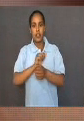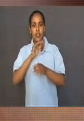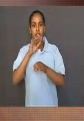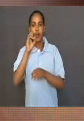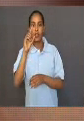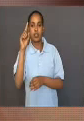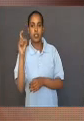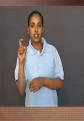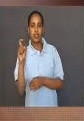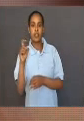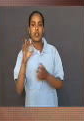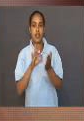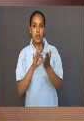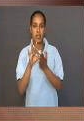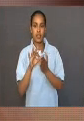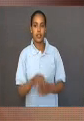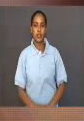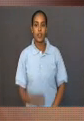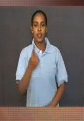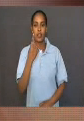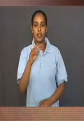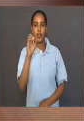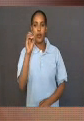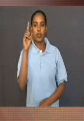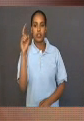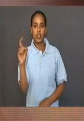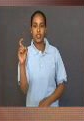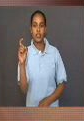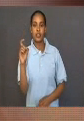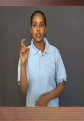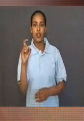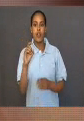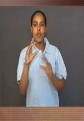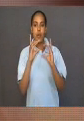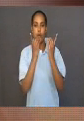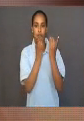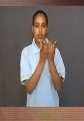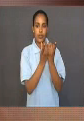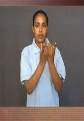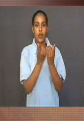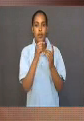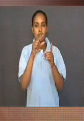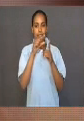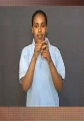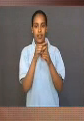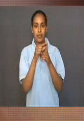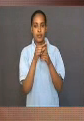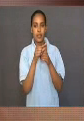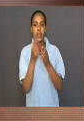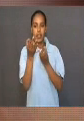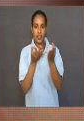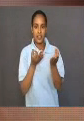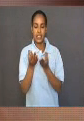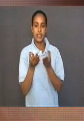number. The oxidation portion of the term refers to